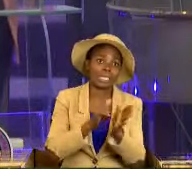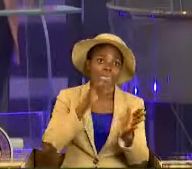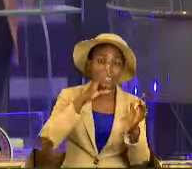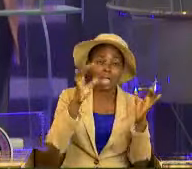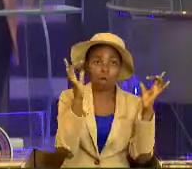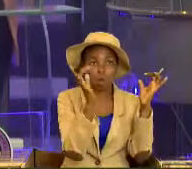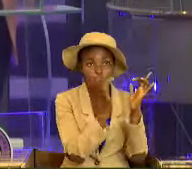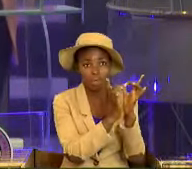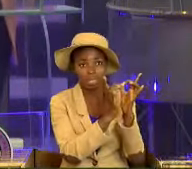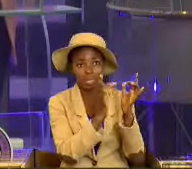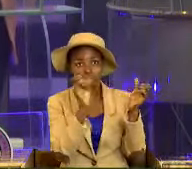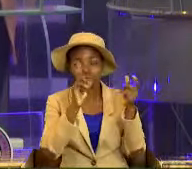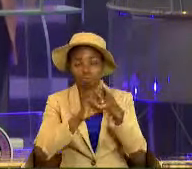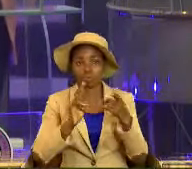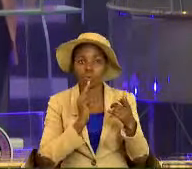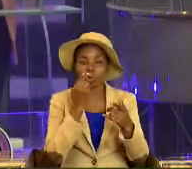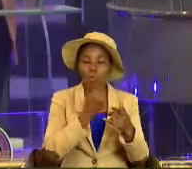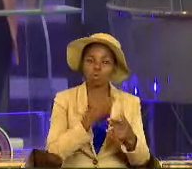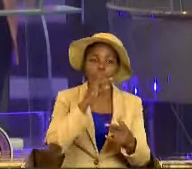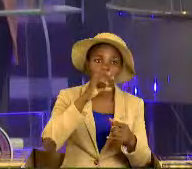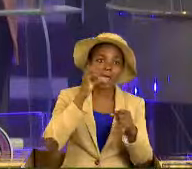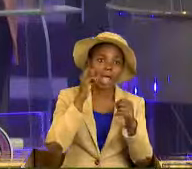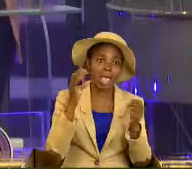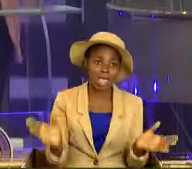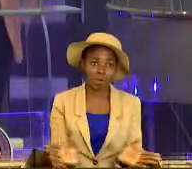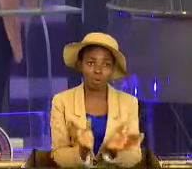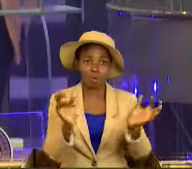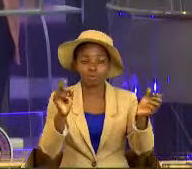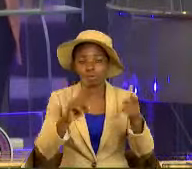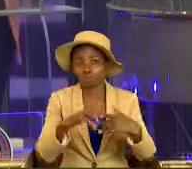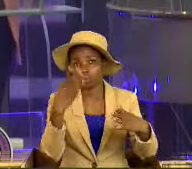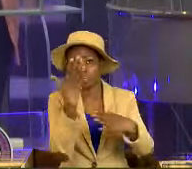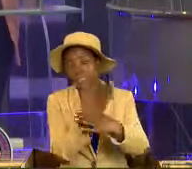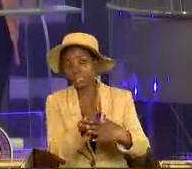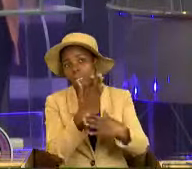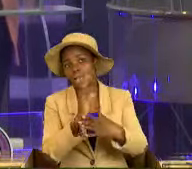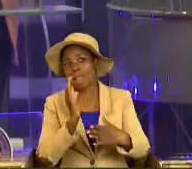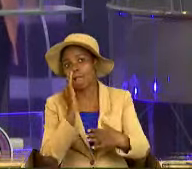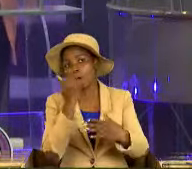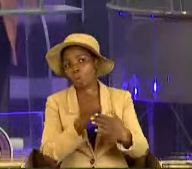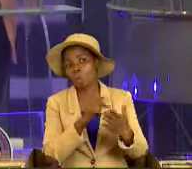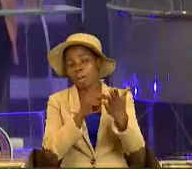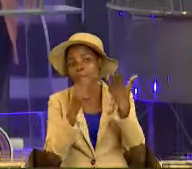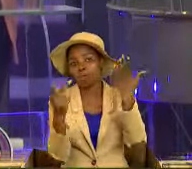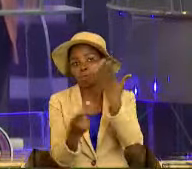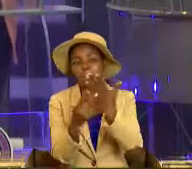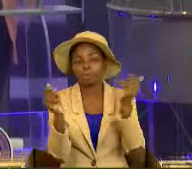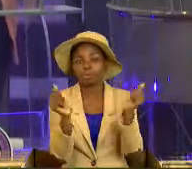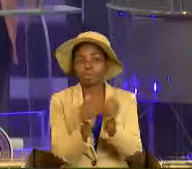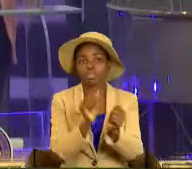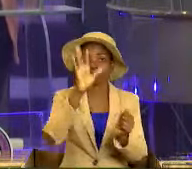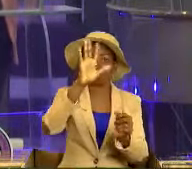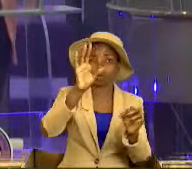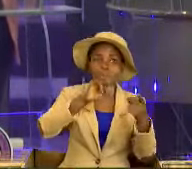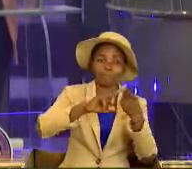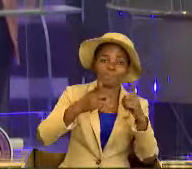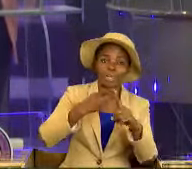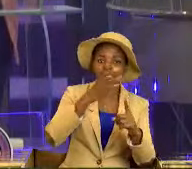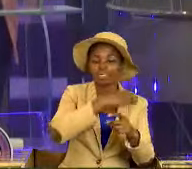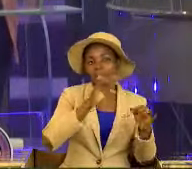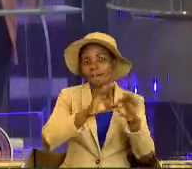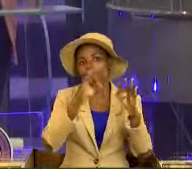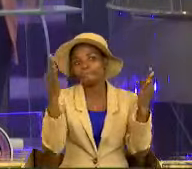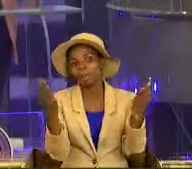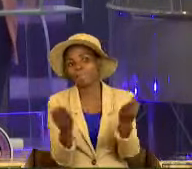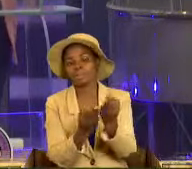we encouraged to kindly share the programs on all social media platforms with your friends and family God bless you more